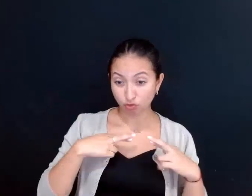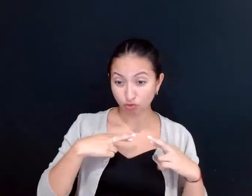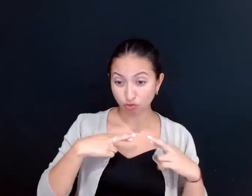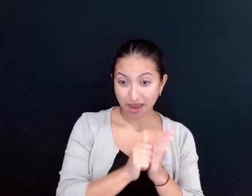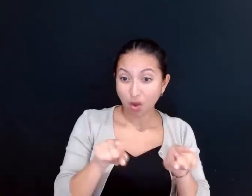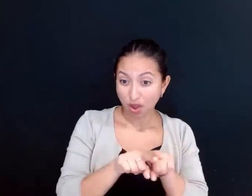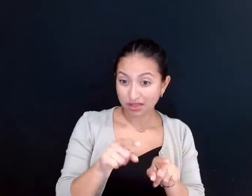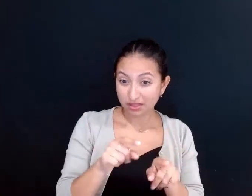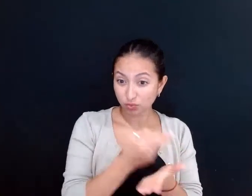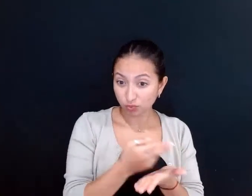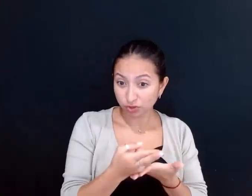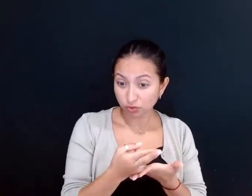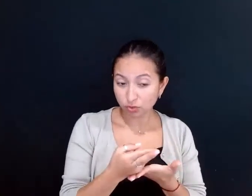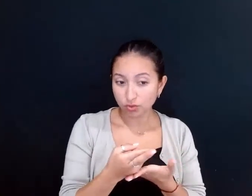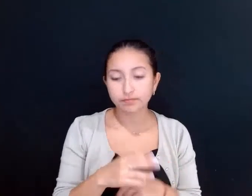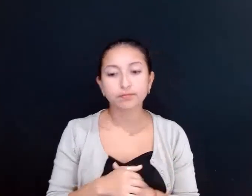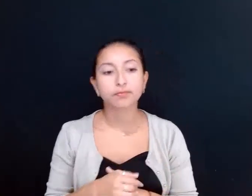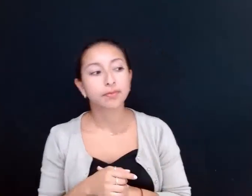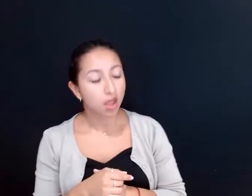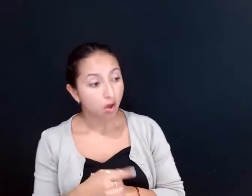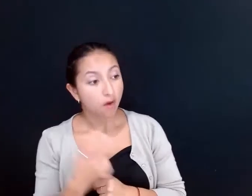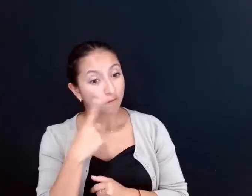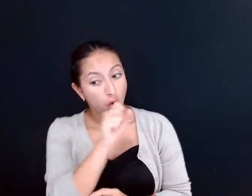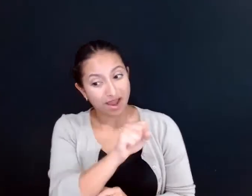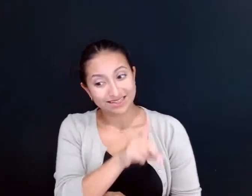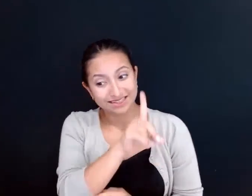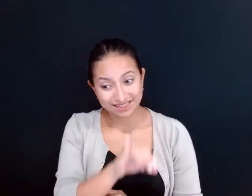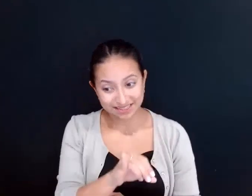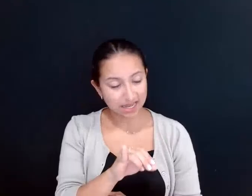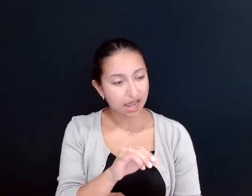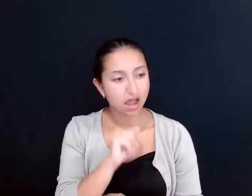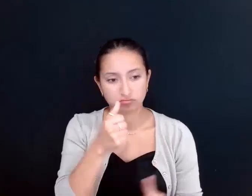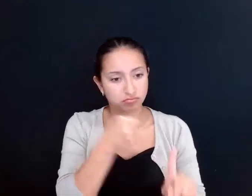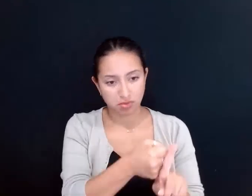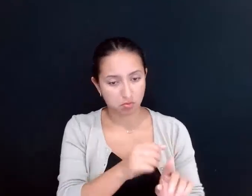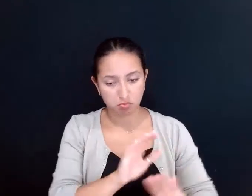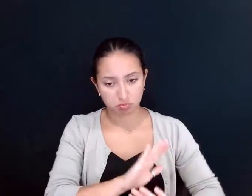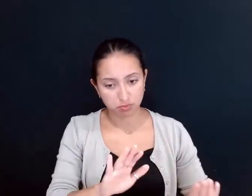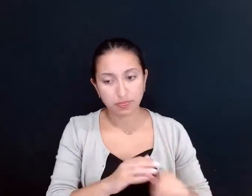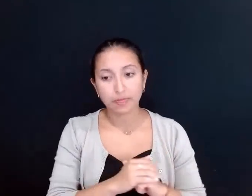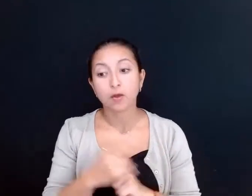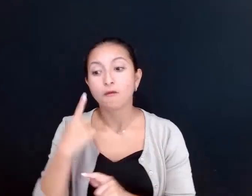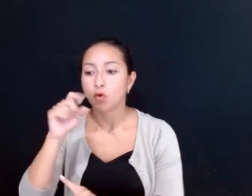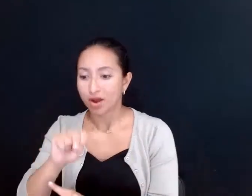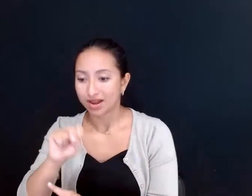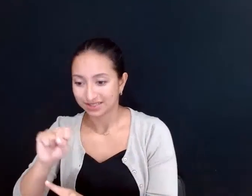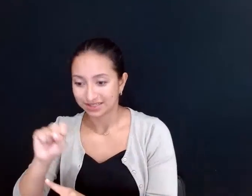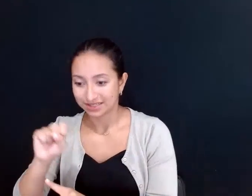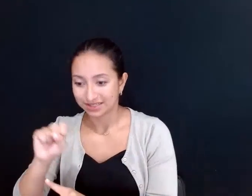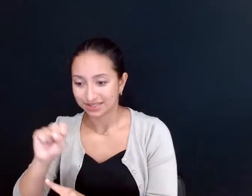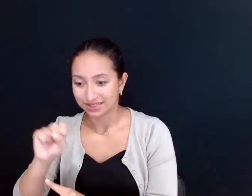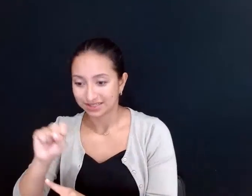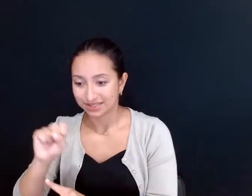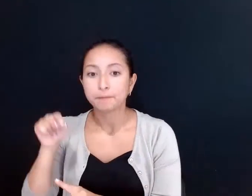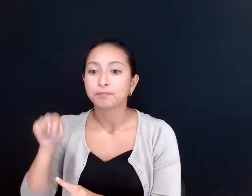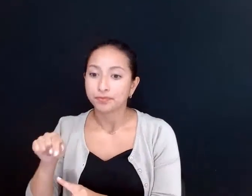the SSDI side, that Title II side, we're not going to, it has no impact on ABLE. For the SSI side,